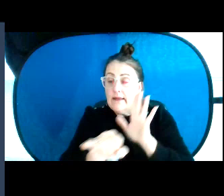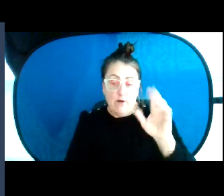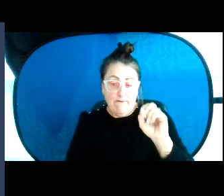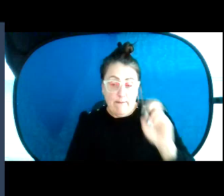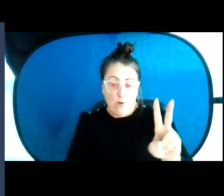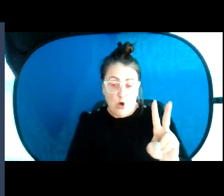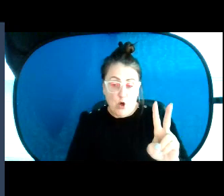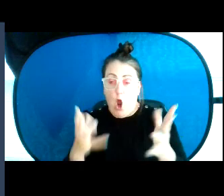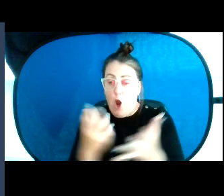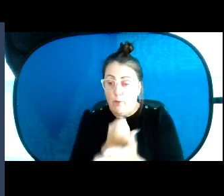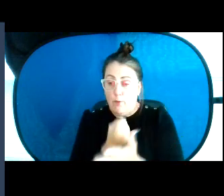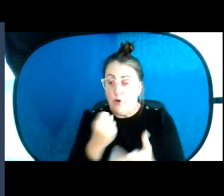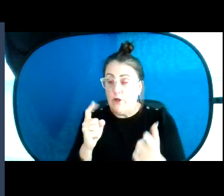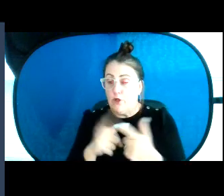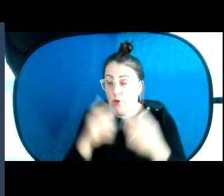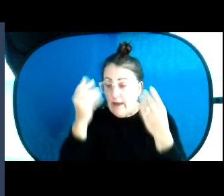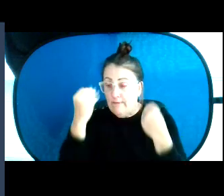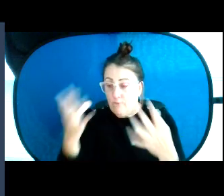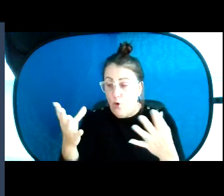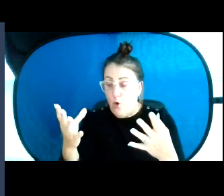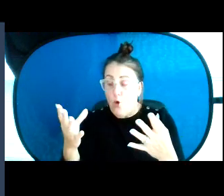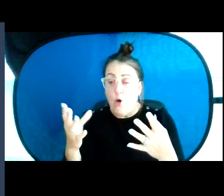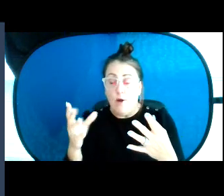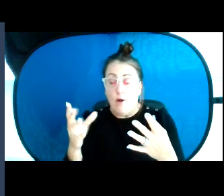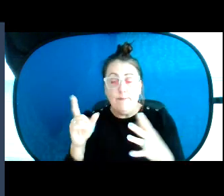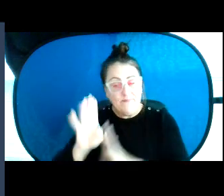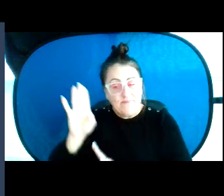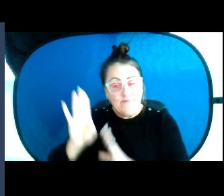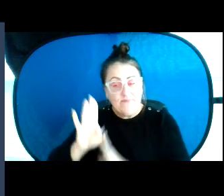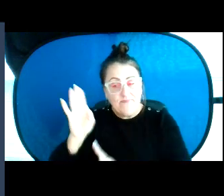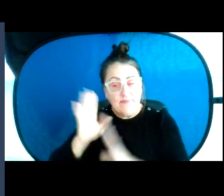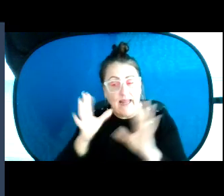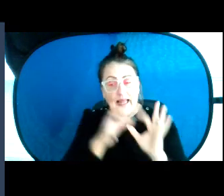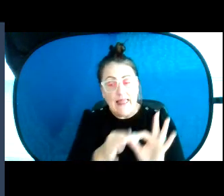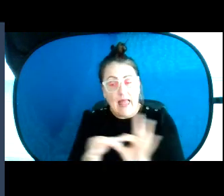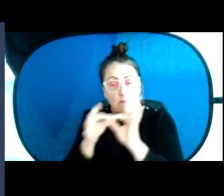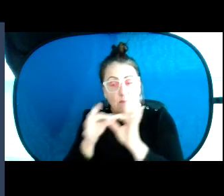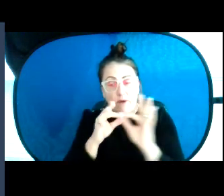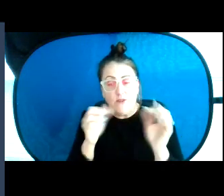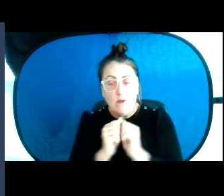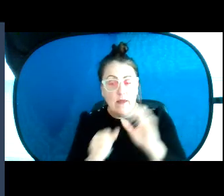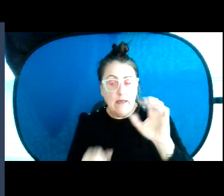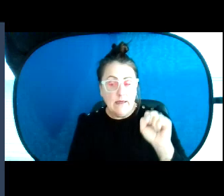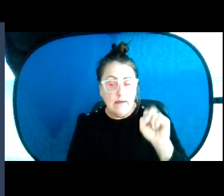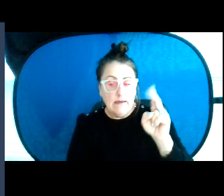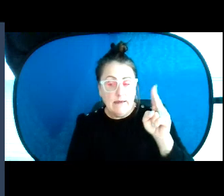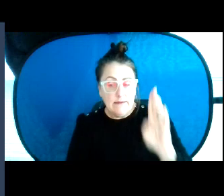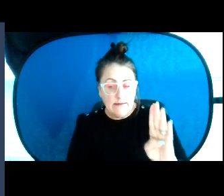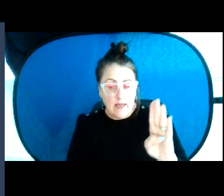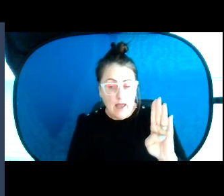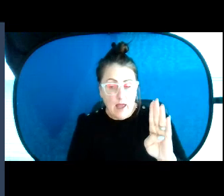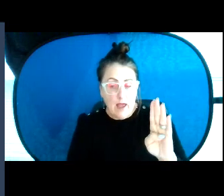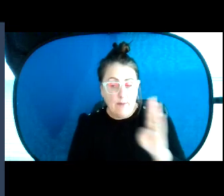to inform use case development, and collaboration with the subcommittee will continue through